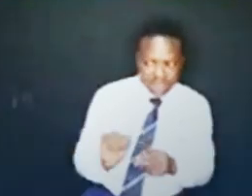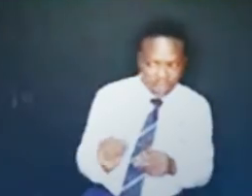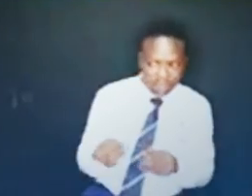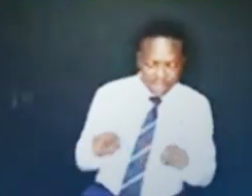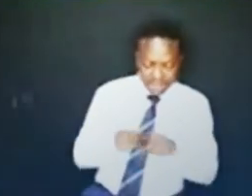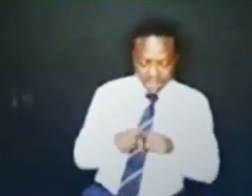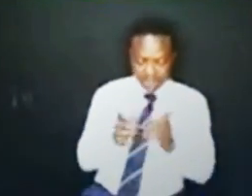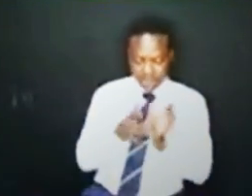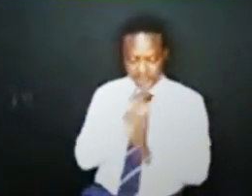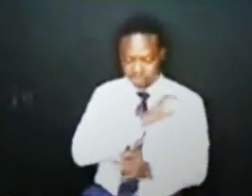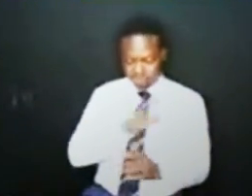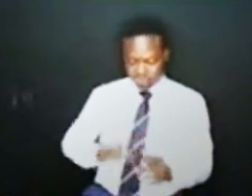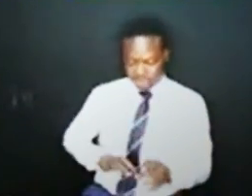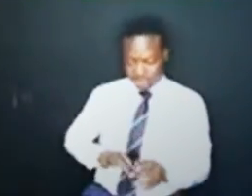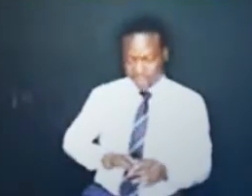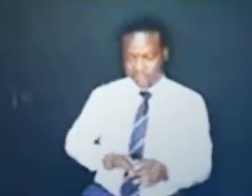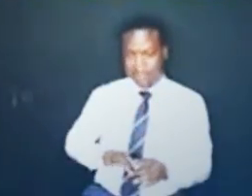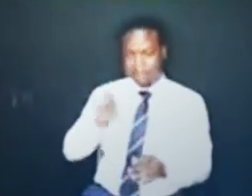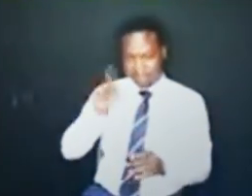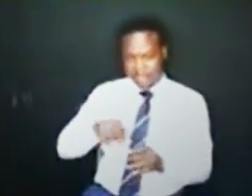Jesus.